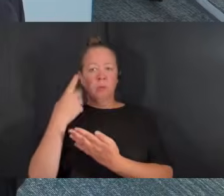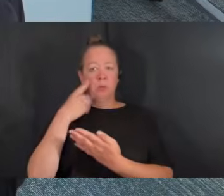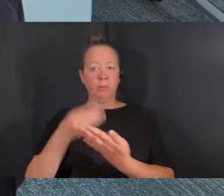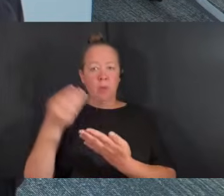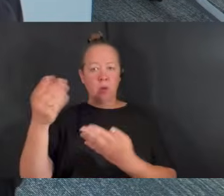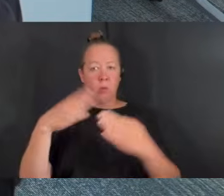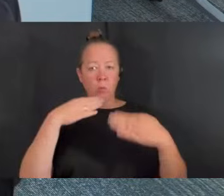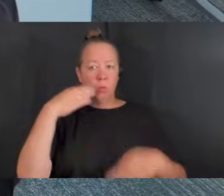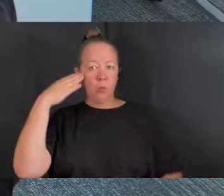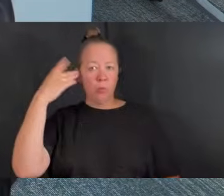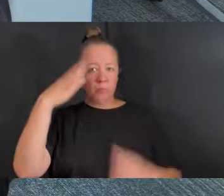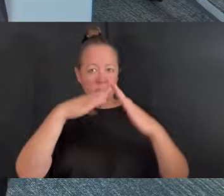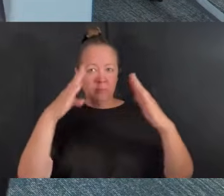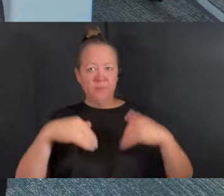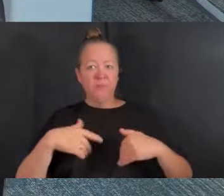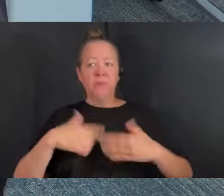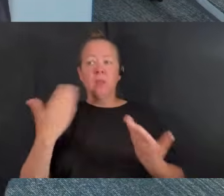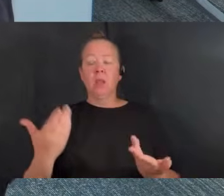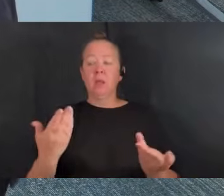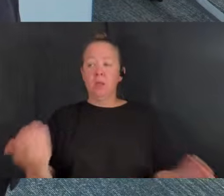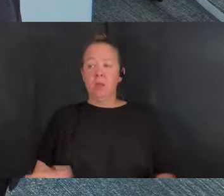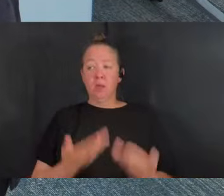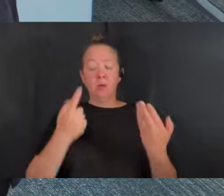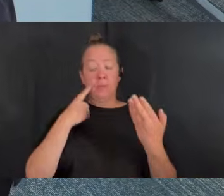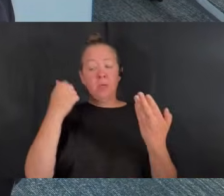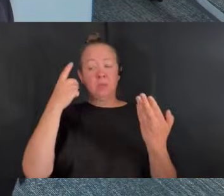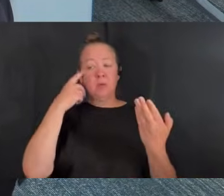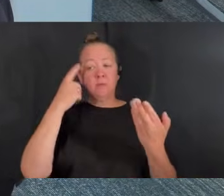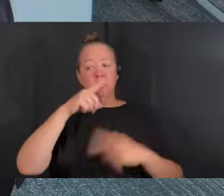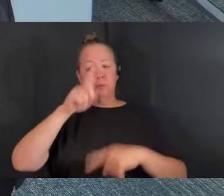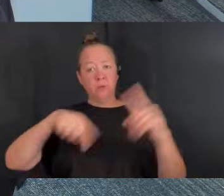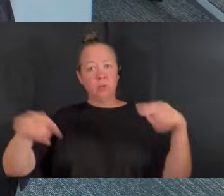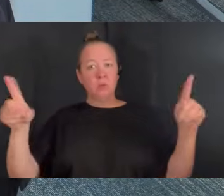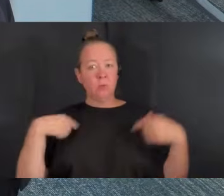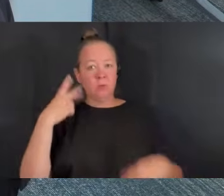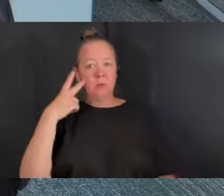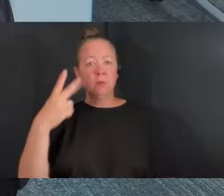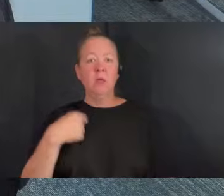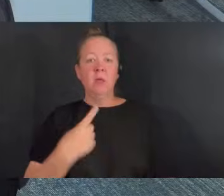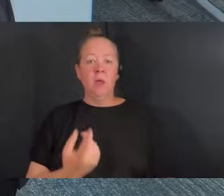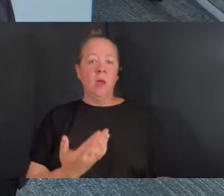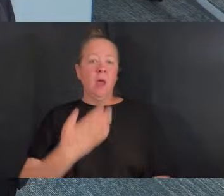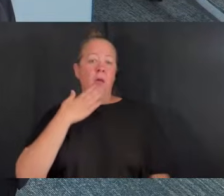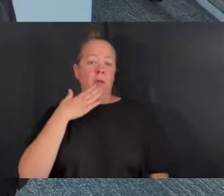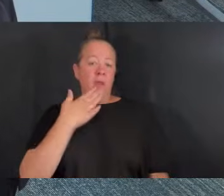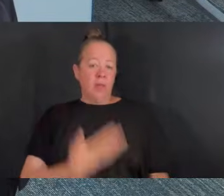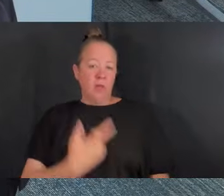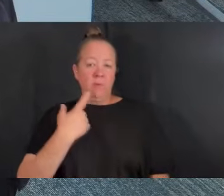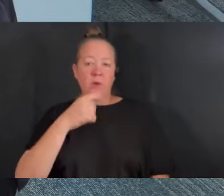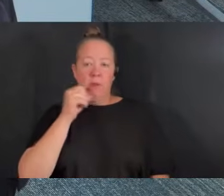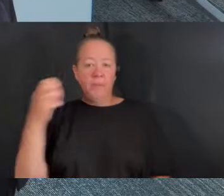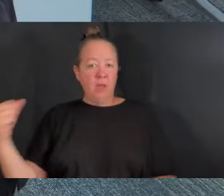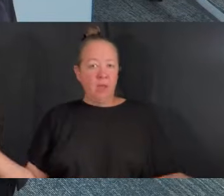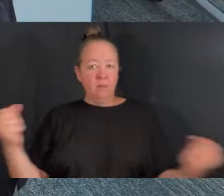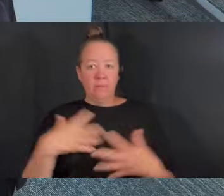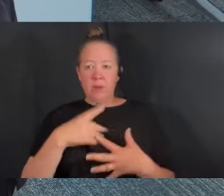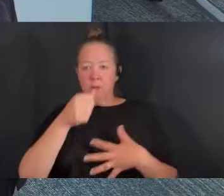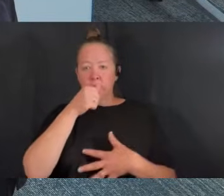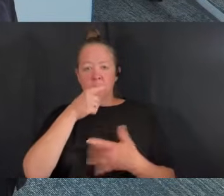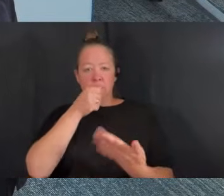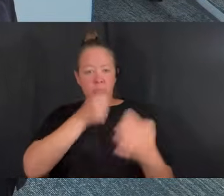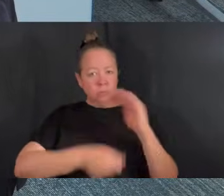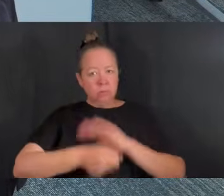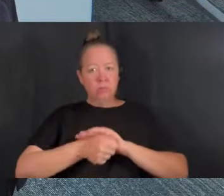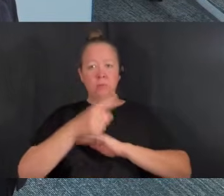everybody for not being afraid to say something in these political times, because it is definitely something to celebrate and to be aware of as rights are